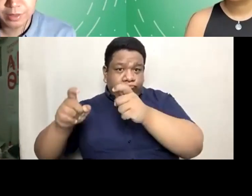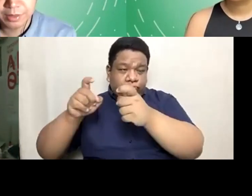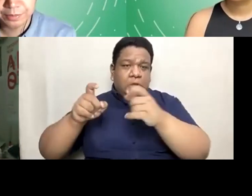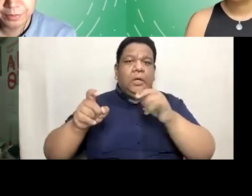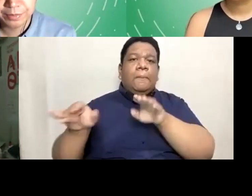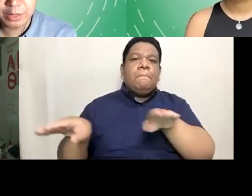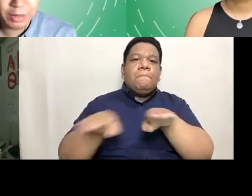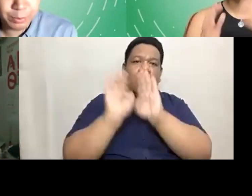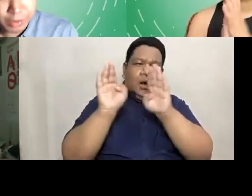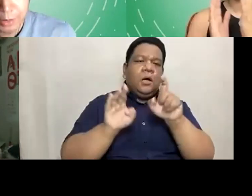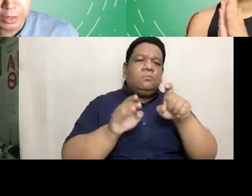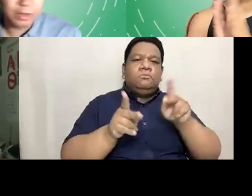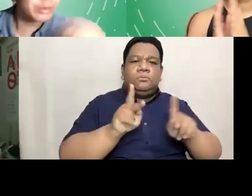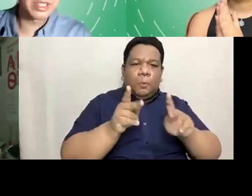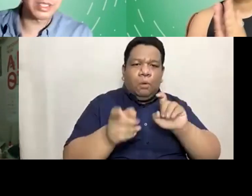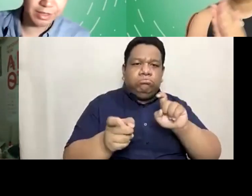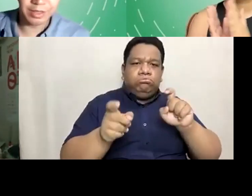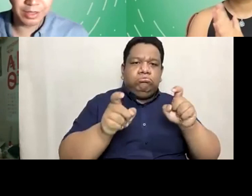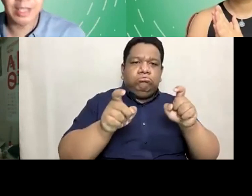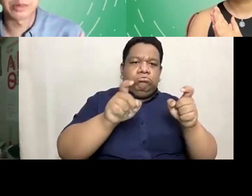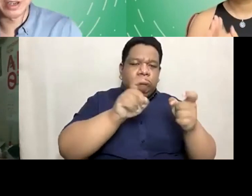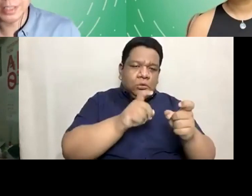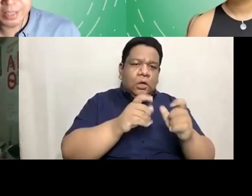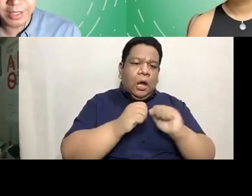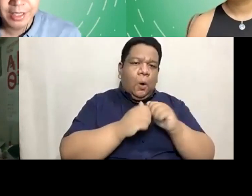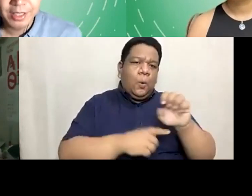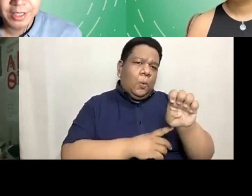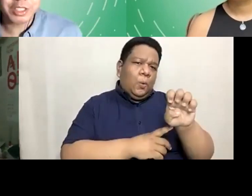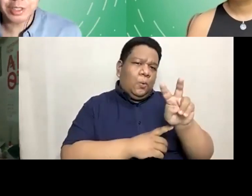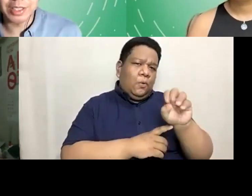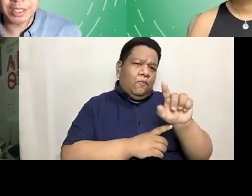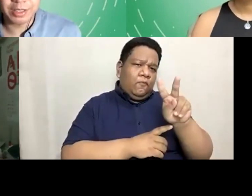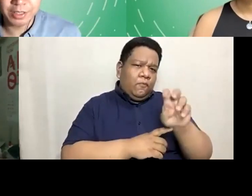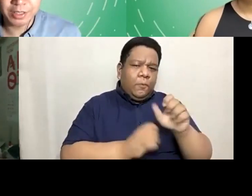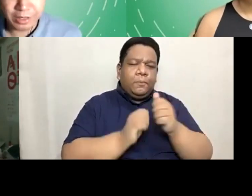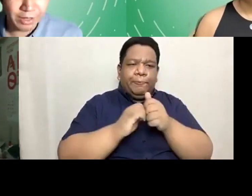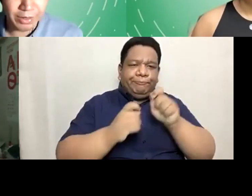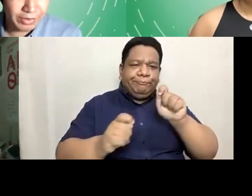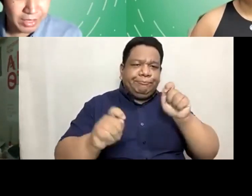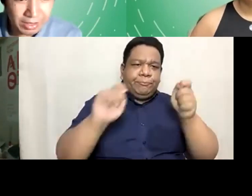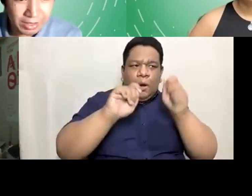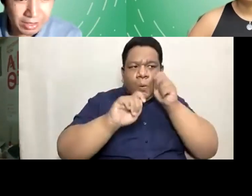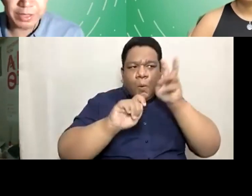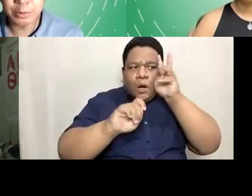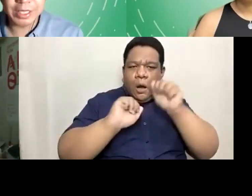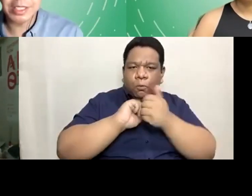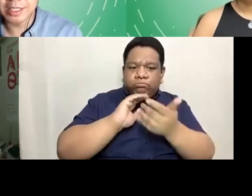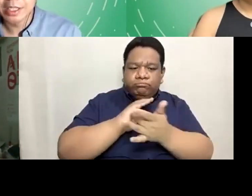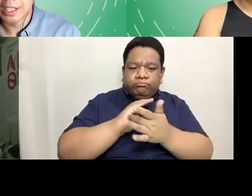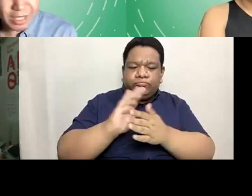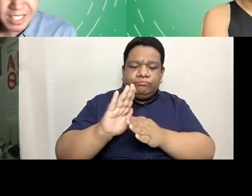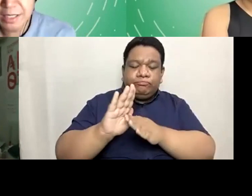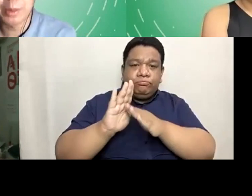humans. That's why it's important that we do these things to stay aware and stay conscious of these technology, of these advancements, so we can